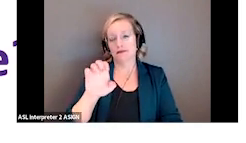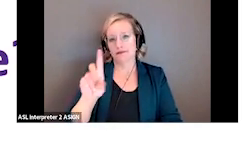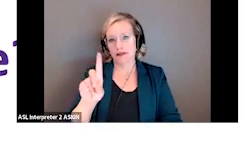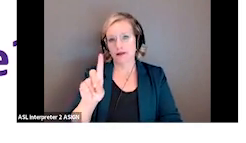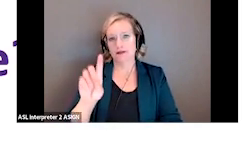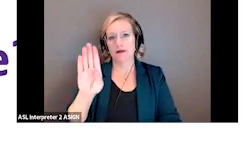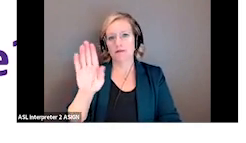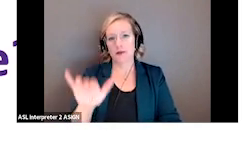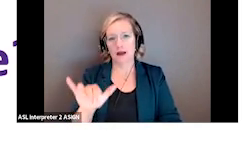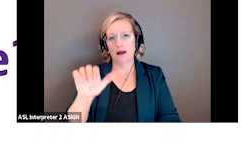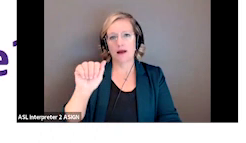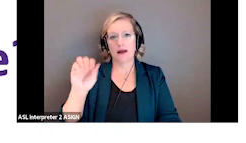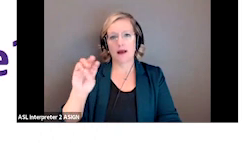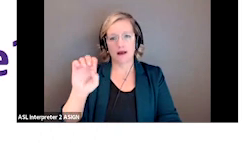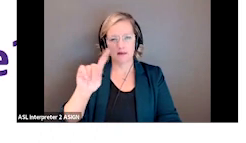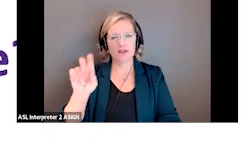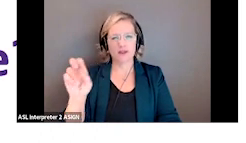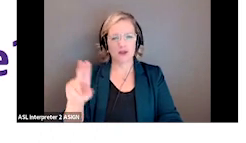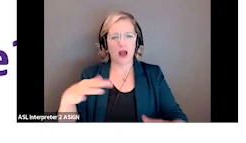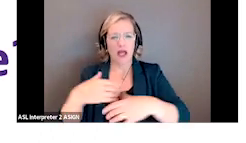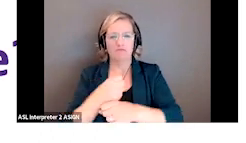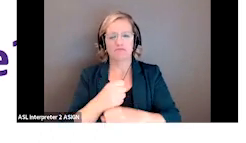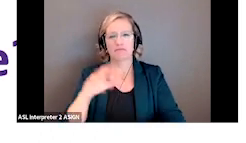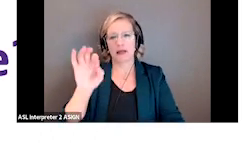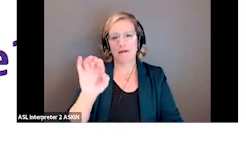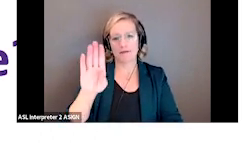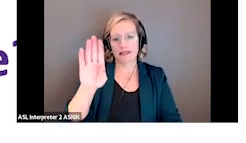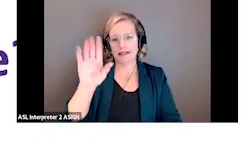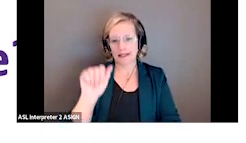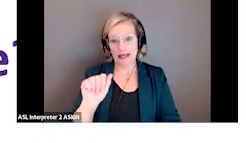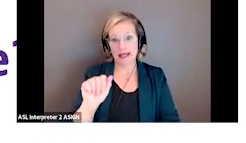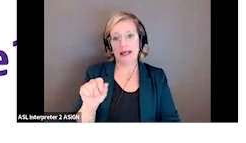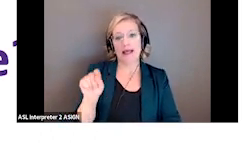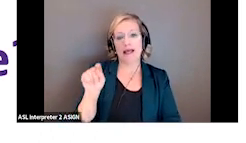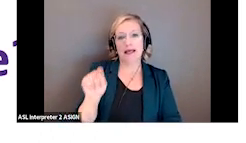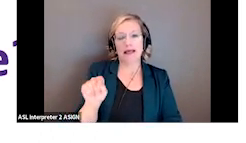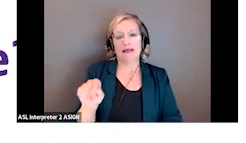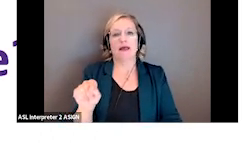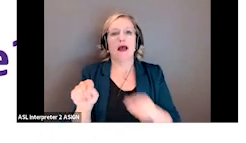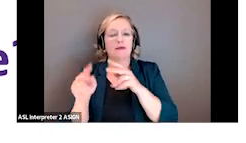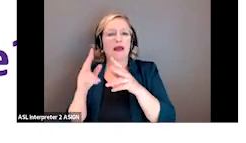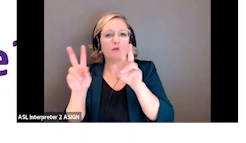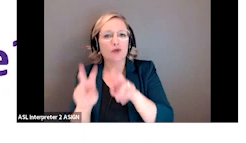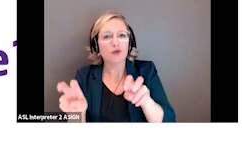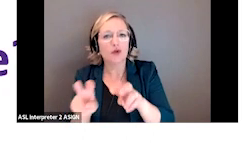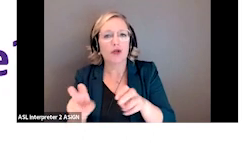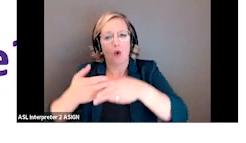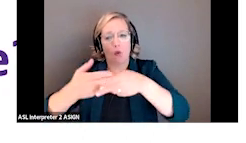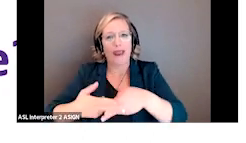product. We have to look at the dimensional weight as a function